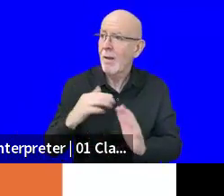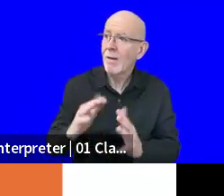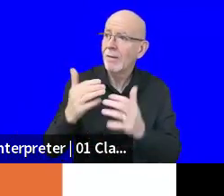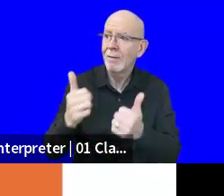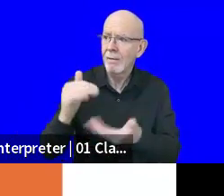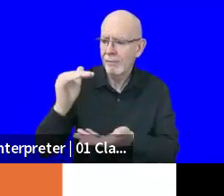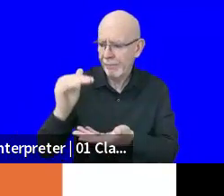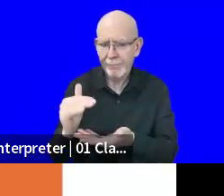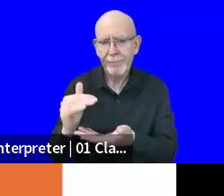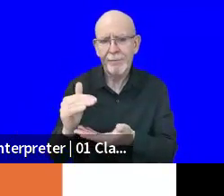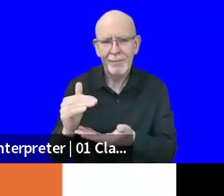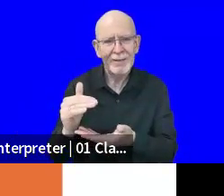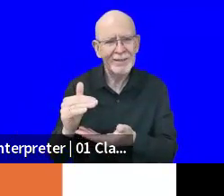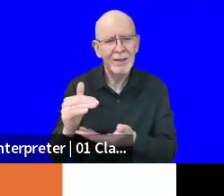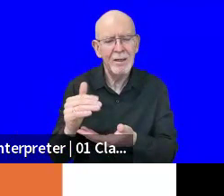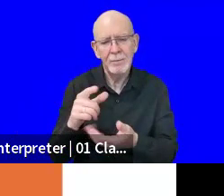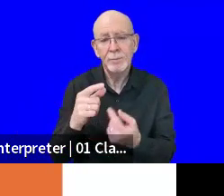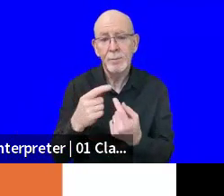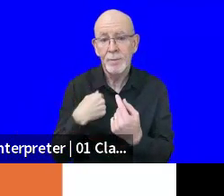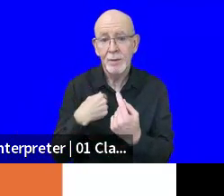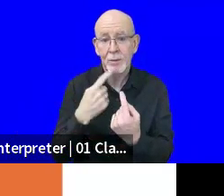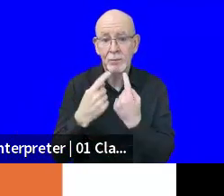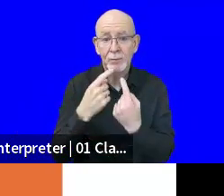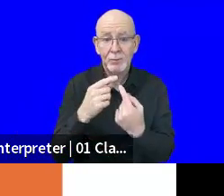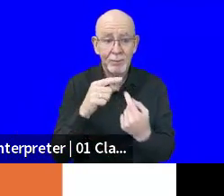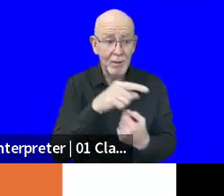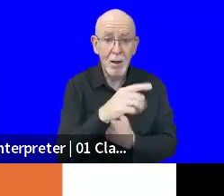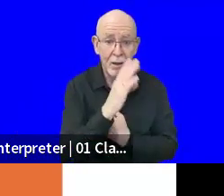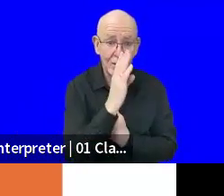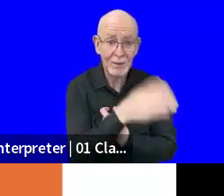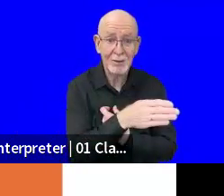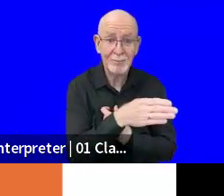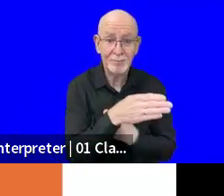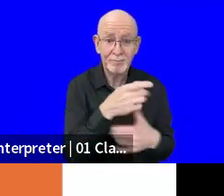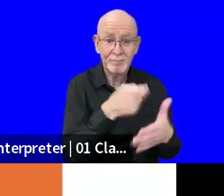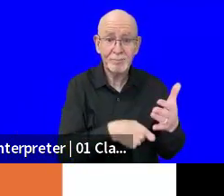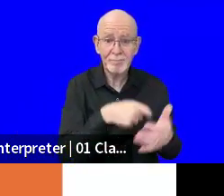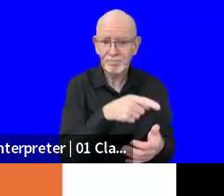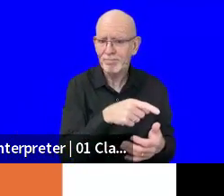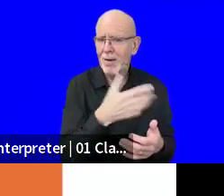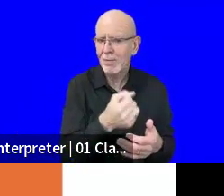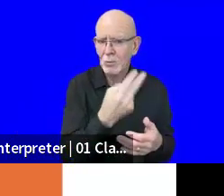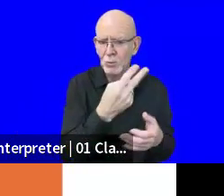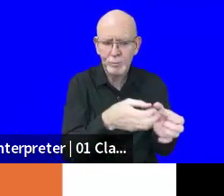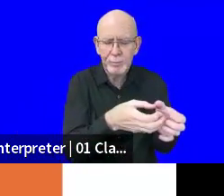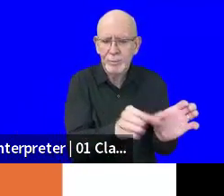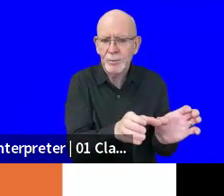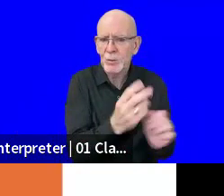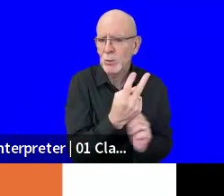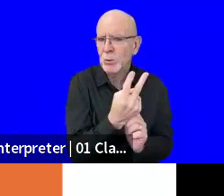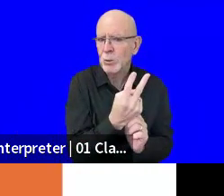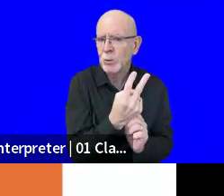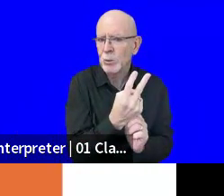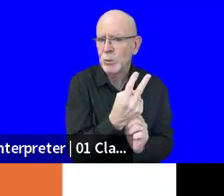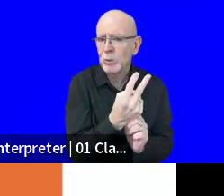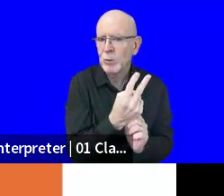they fall also into two categories. Some of the things that people with disabilities need are disability specific. For example, a wheelchair, assistive devices,